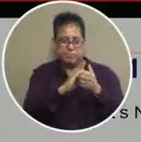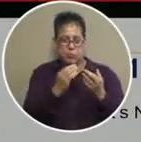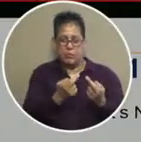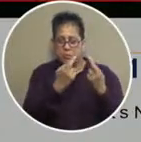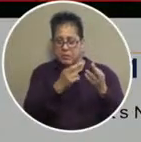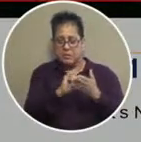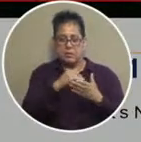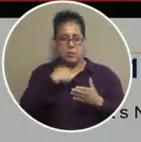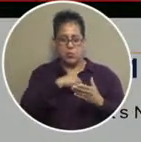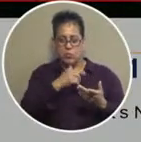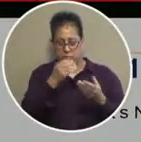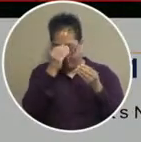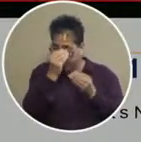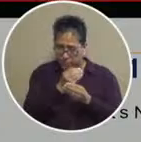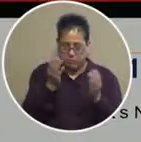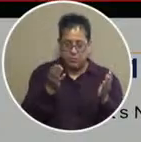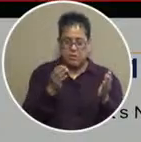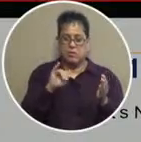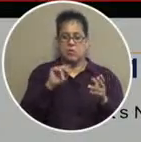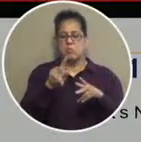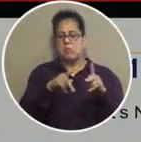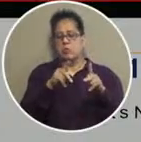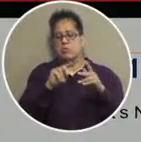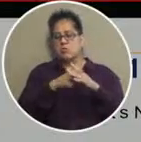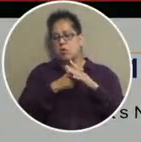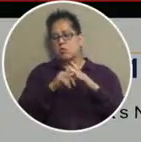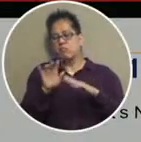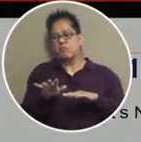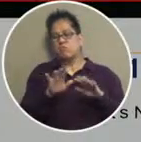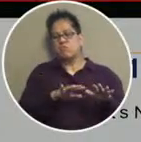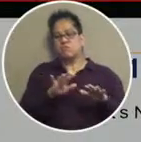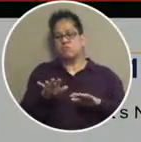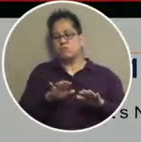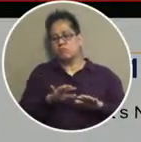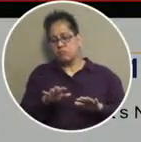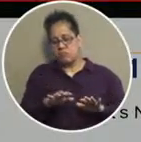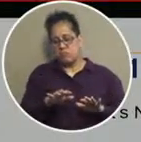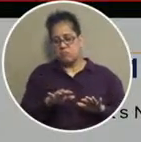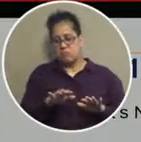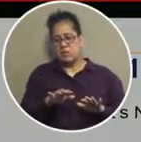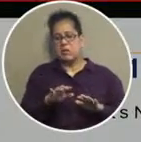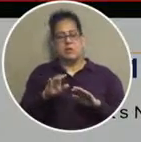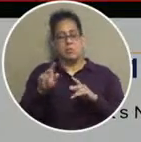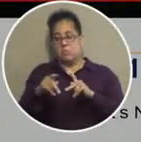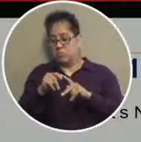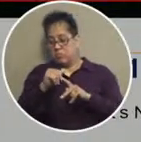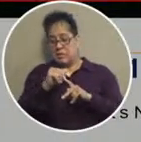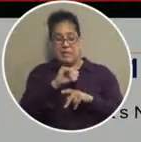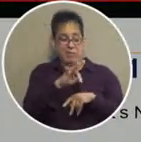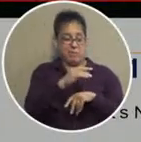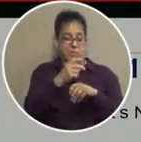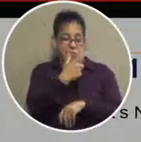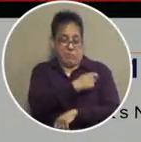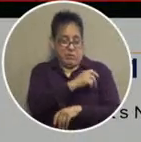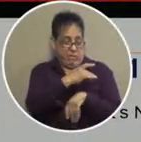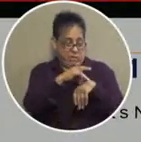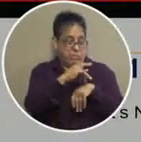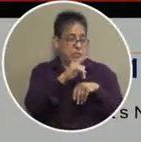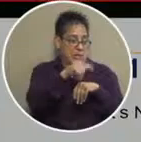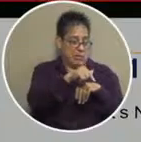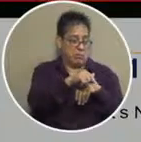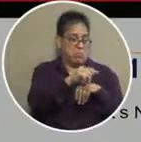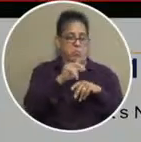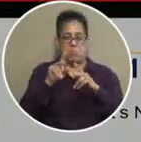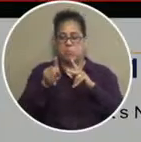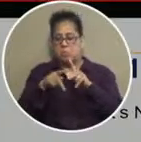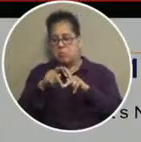recommendations that we have given. If vaccine is available and people don't get vaccinated, that's when we're going to see a